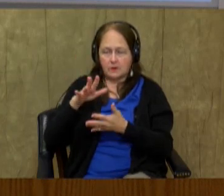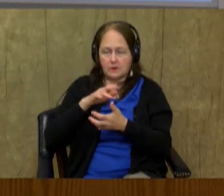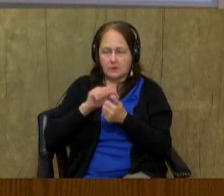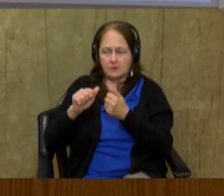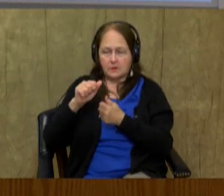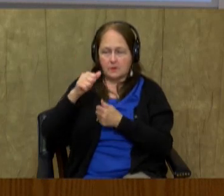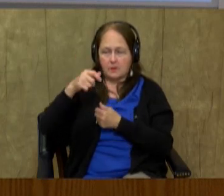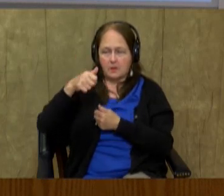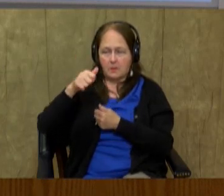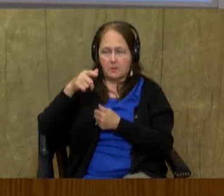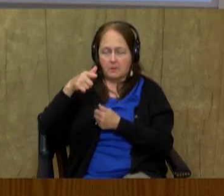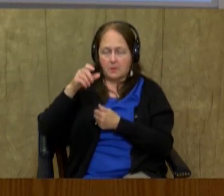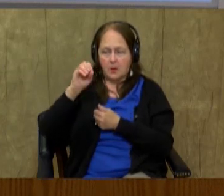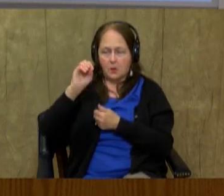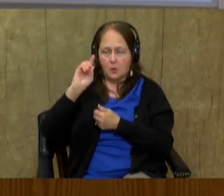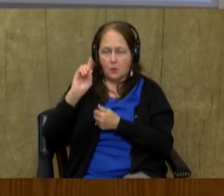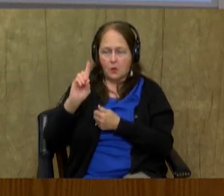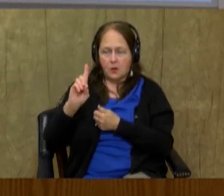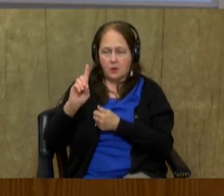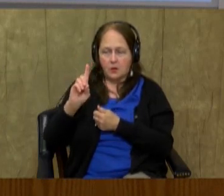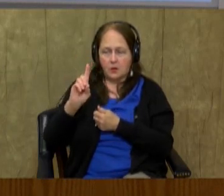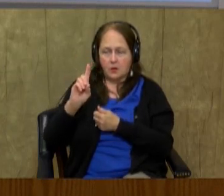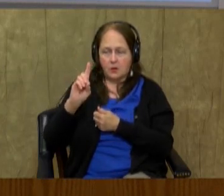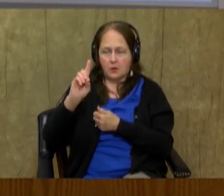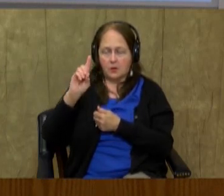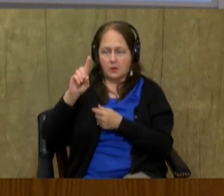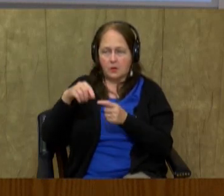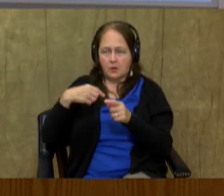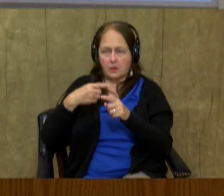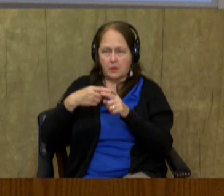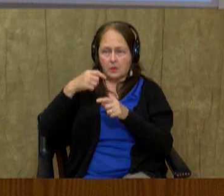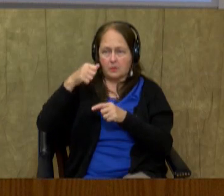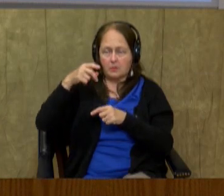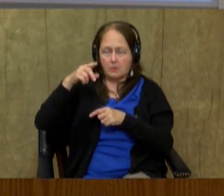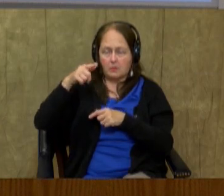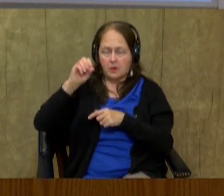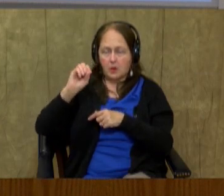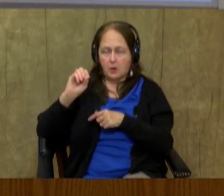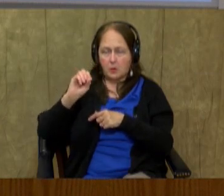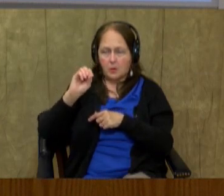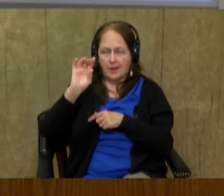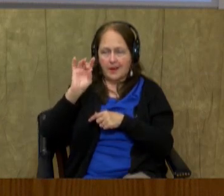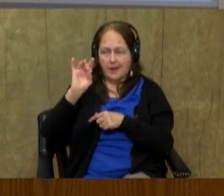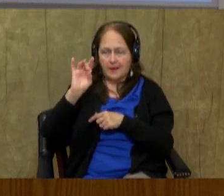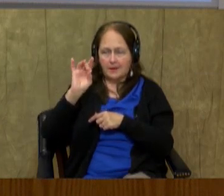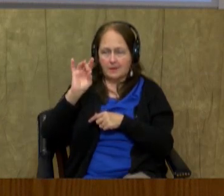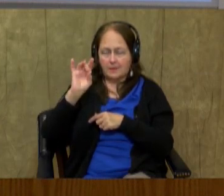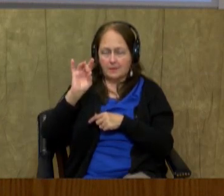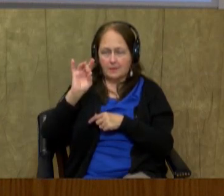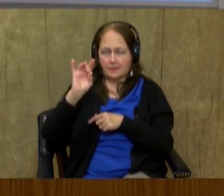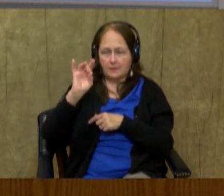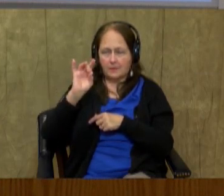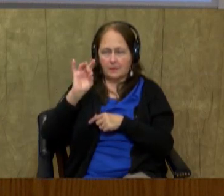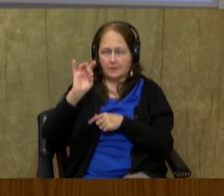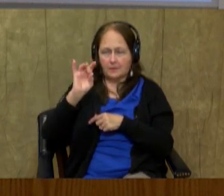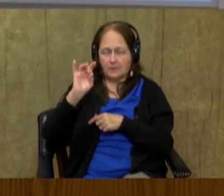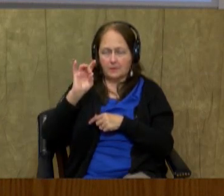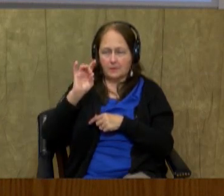of Apollo 1. So the next flight is not till Apollo 8. Apollo